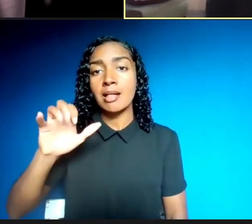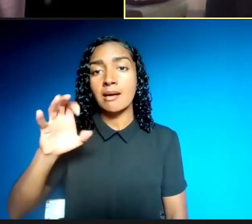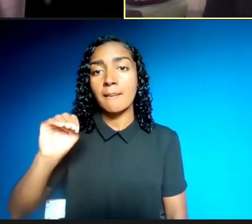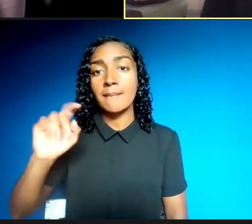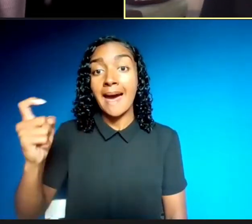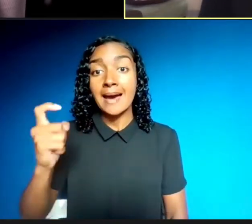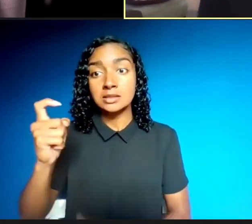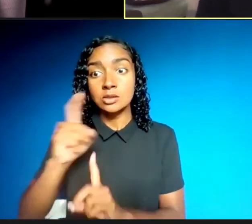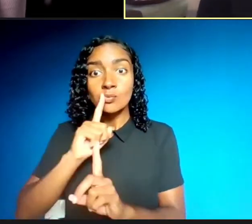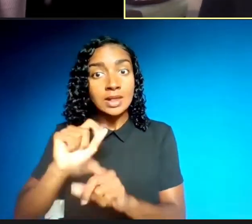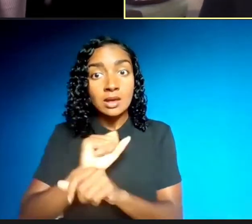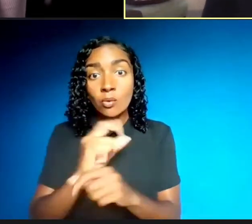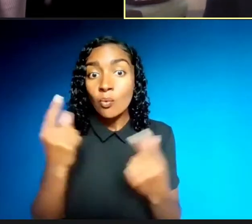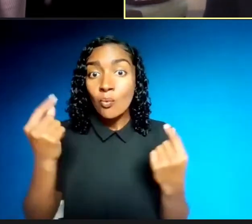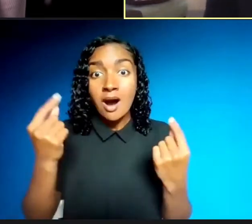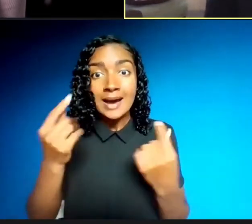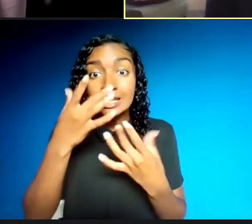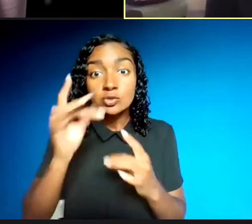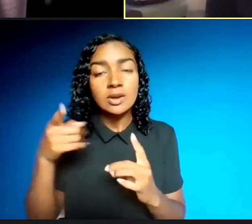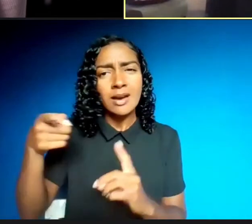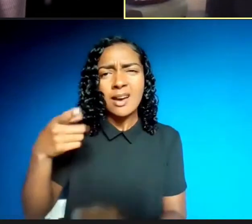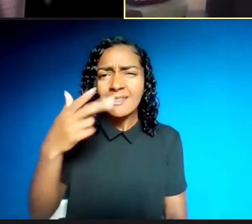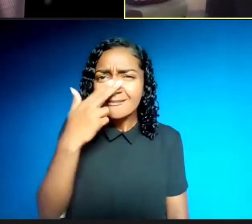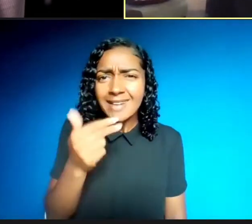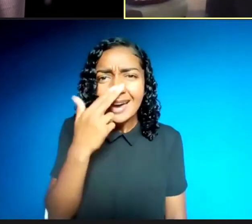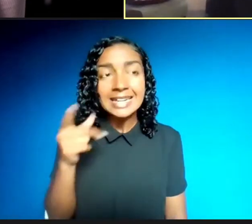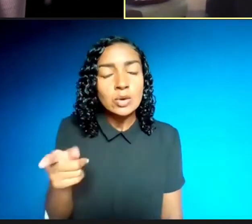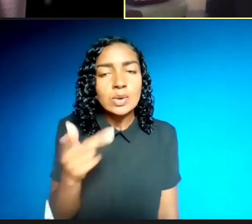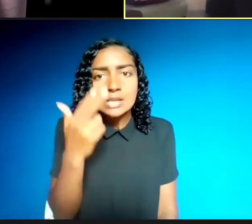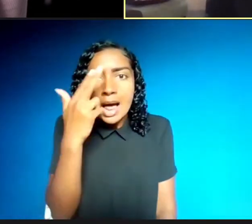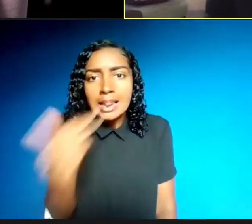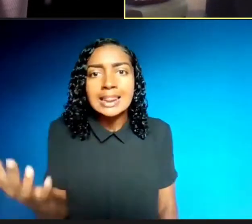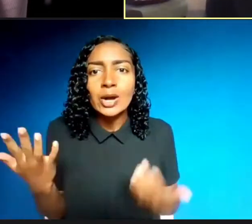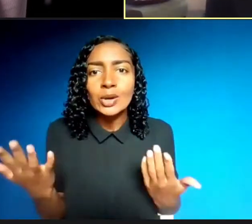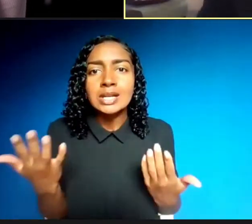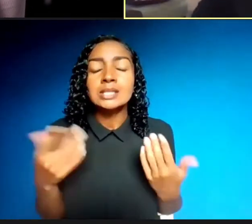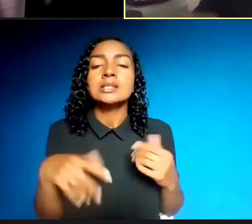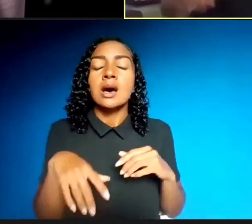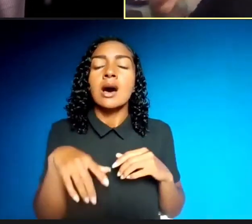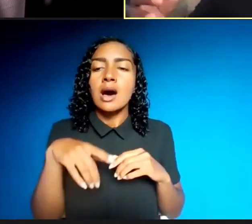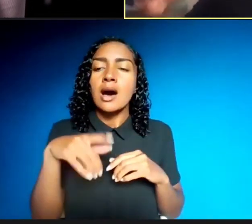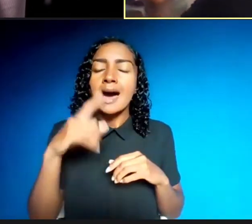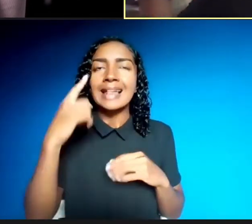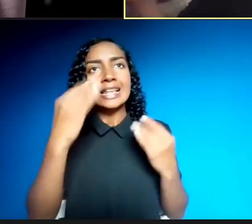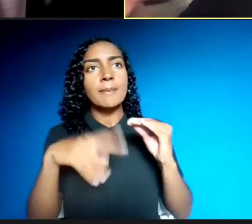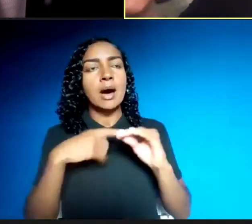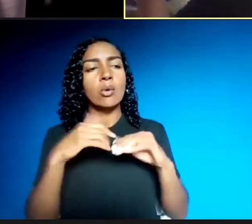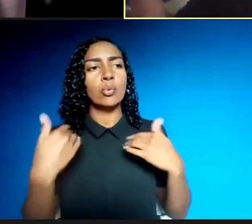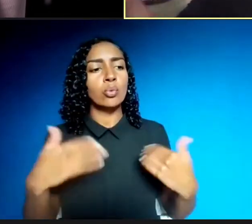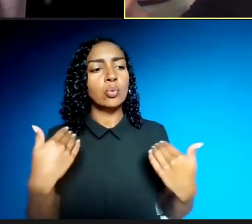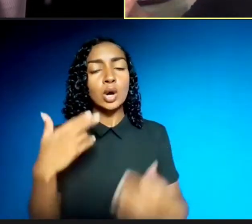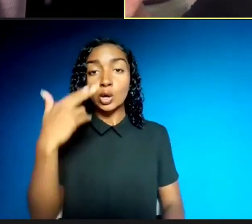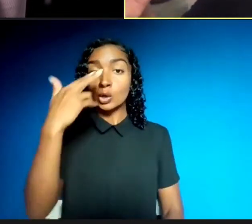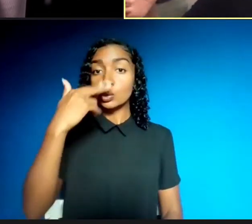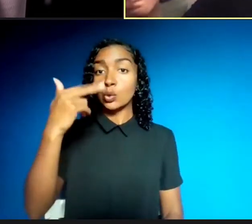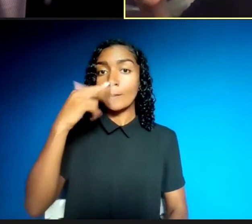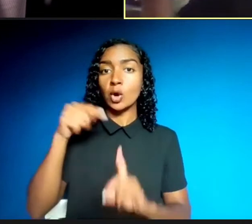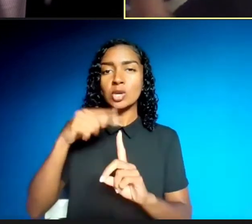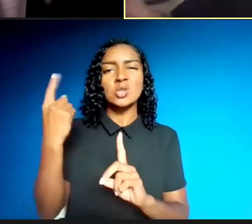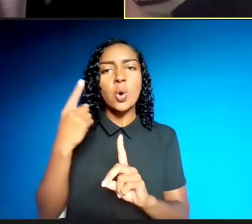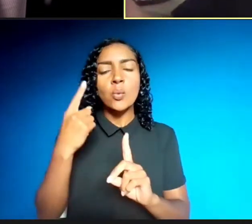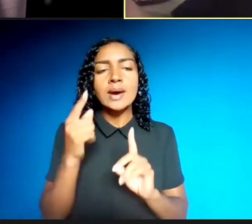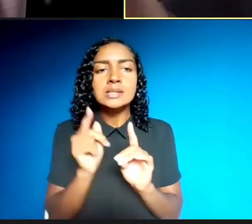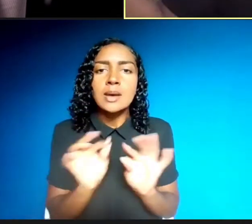Malcolm X was hilarious. And so I think about how humor is always necessary